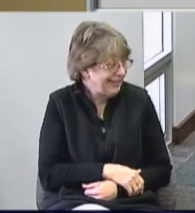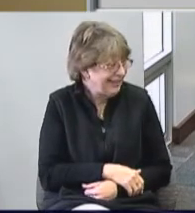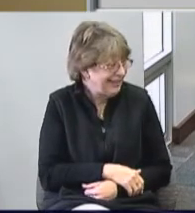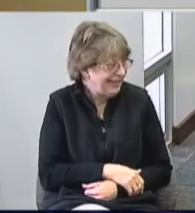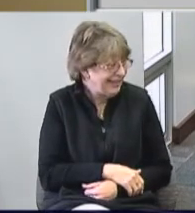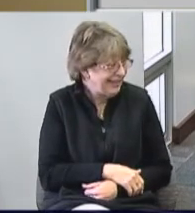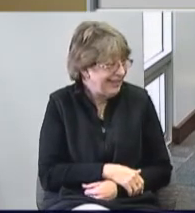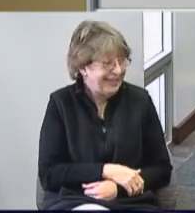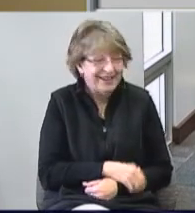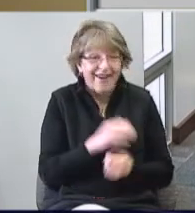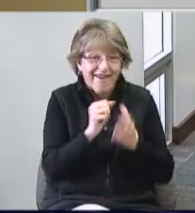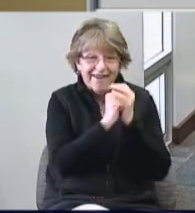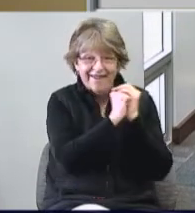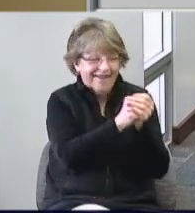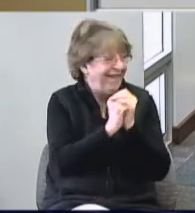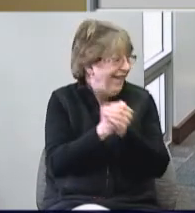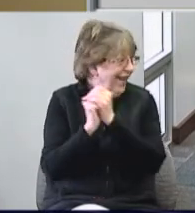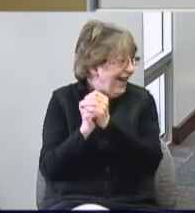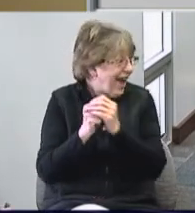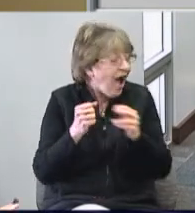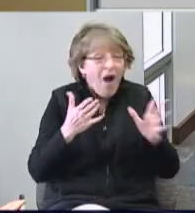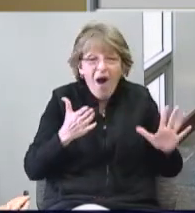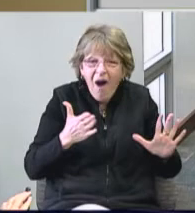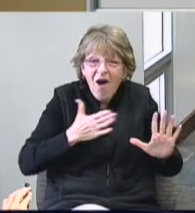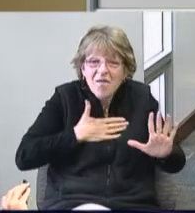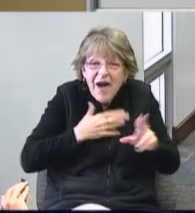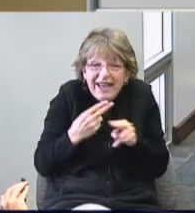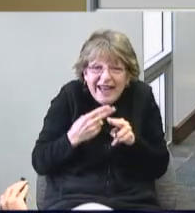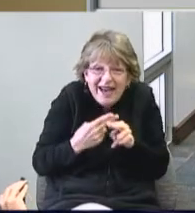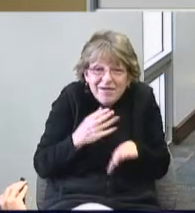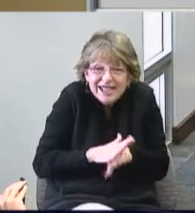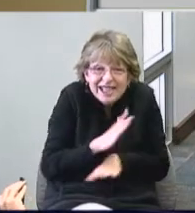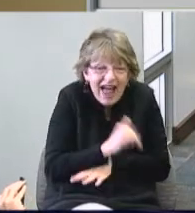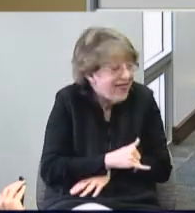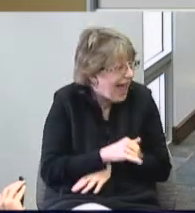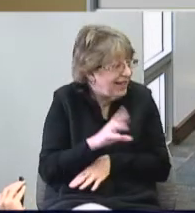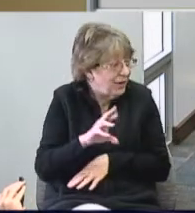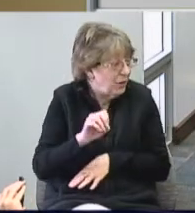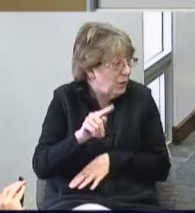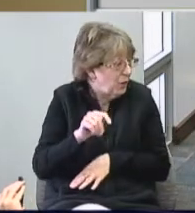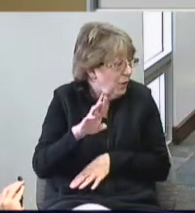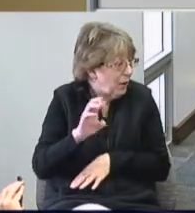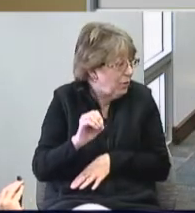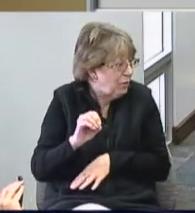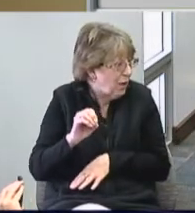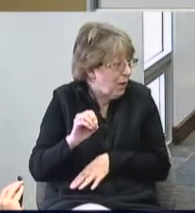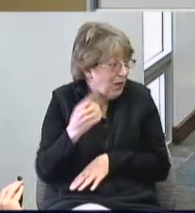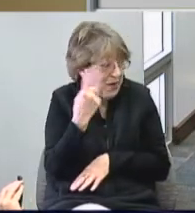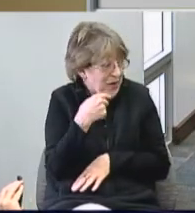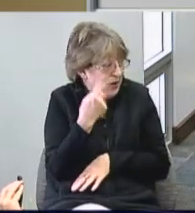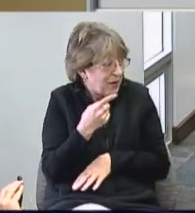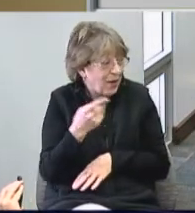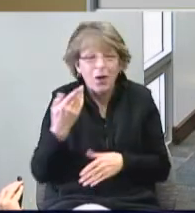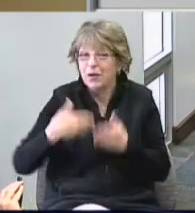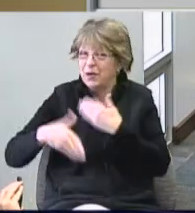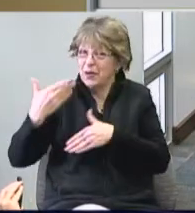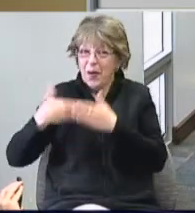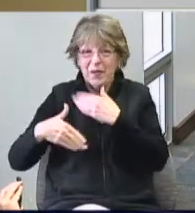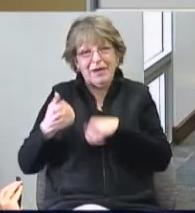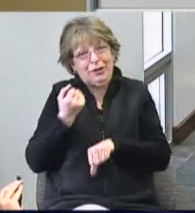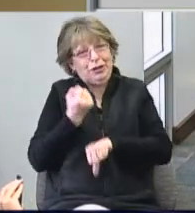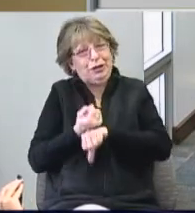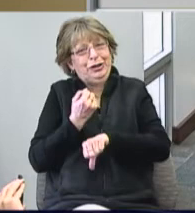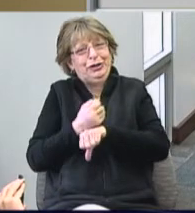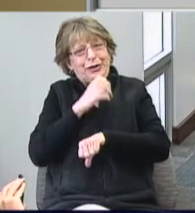So congratulations. Wow, it's got my name on it. It's got your name on It's it. got the retro look. It's got the retro look. Oh, you're going back to the Stone Age. Oh,